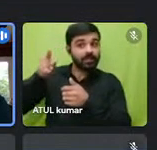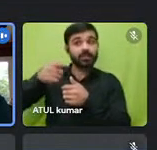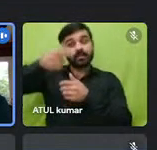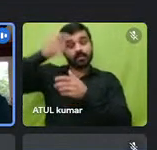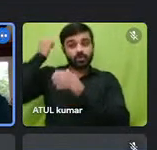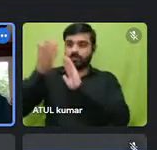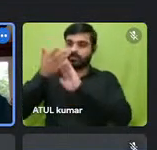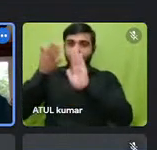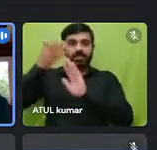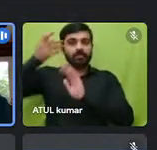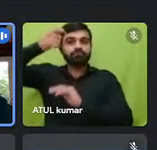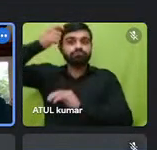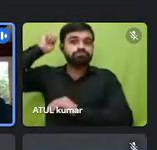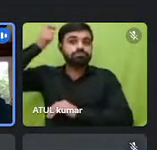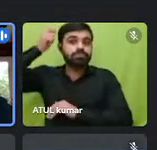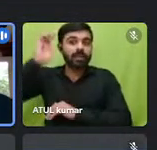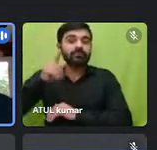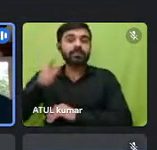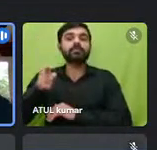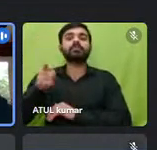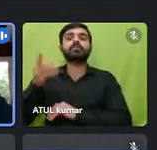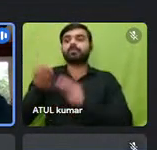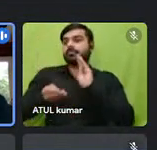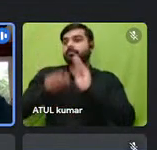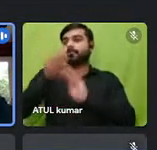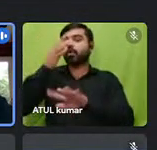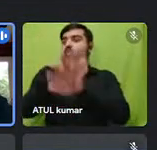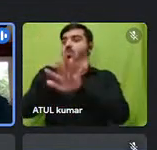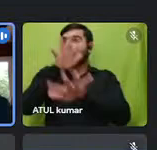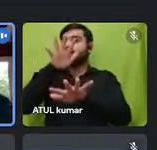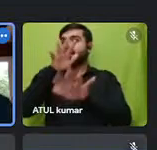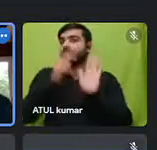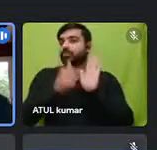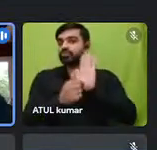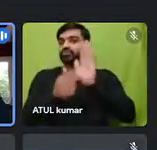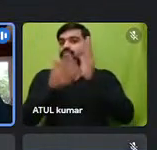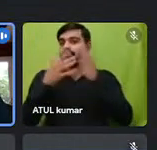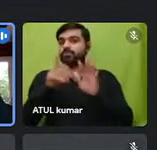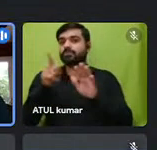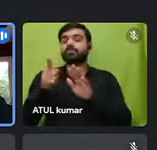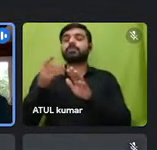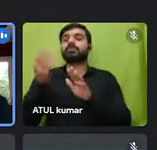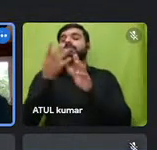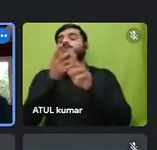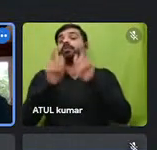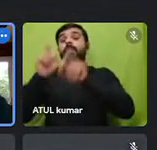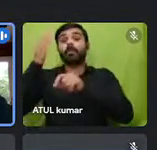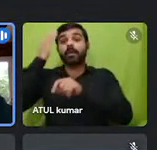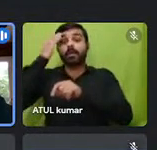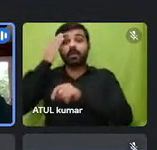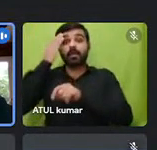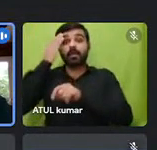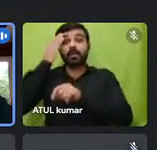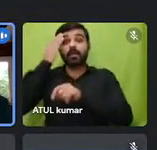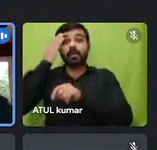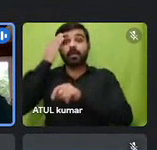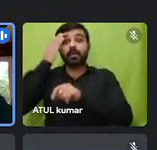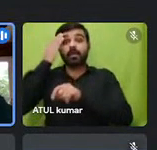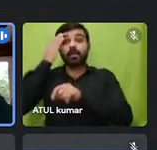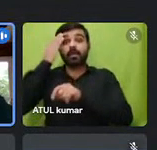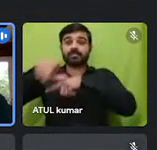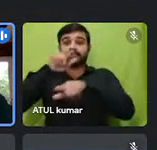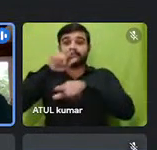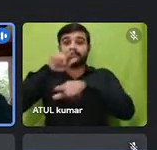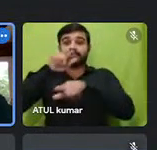in their hand, that is a more abstract representation. And for those who know a sign language, you